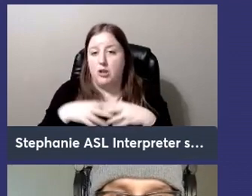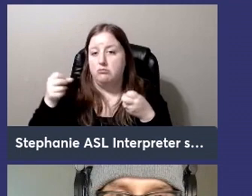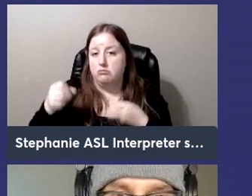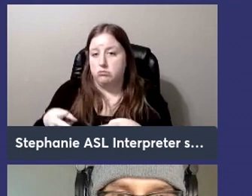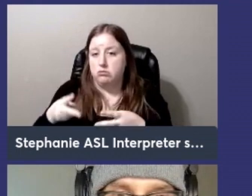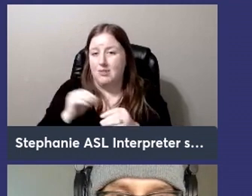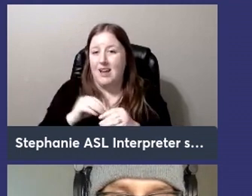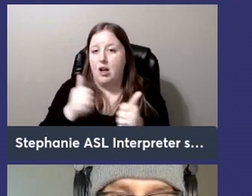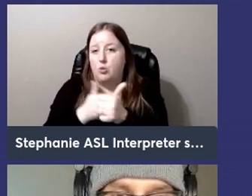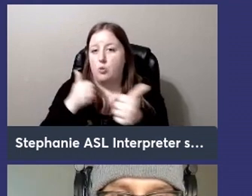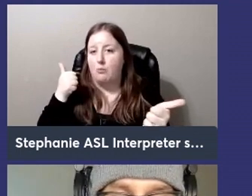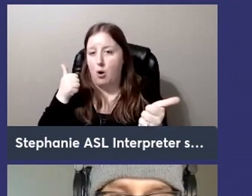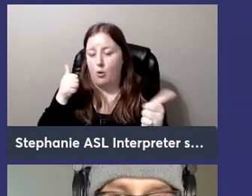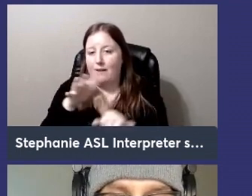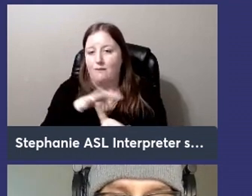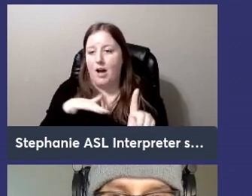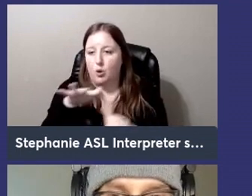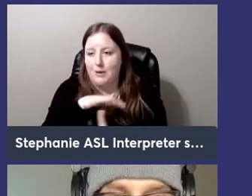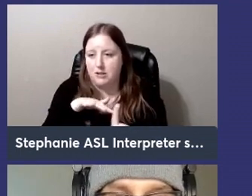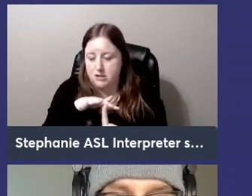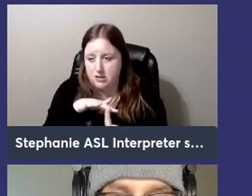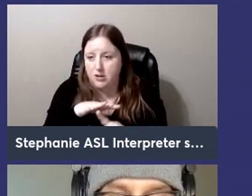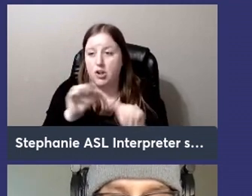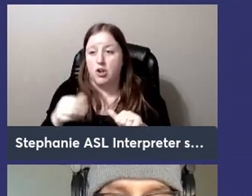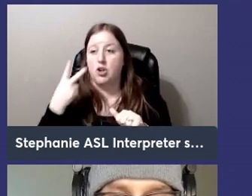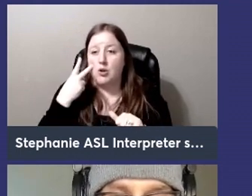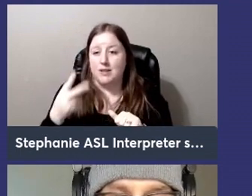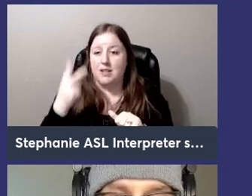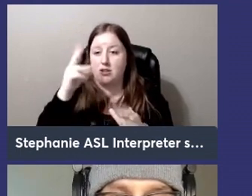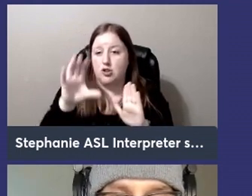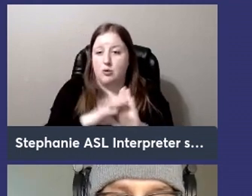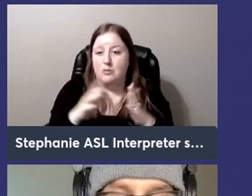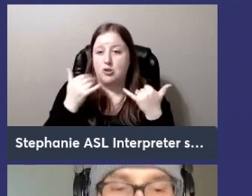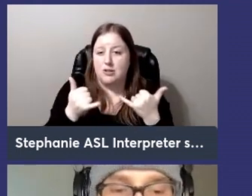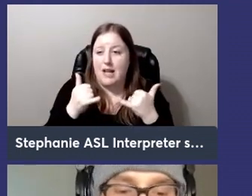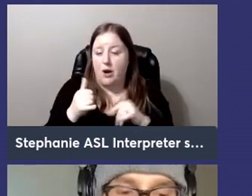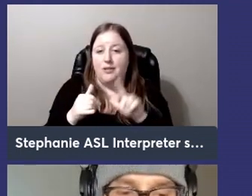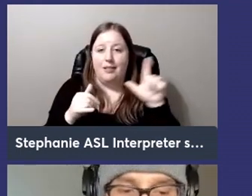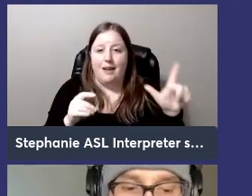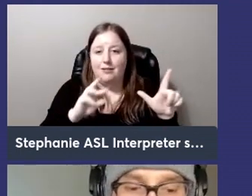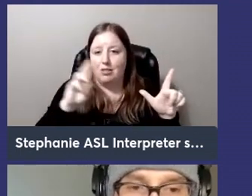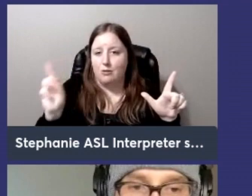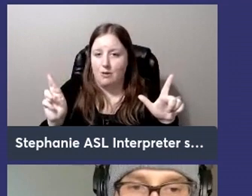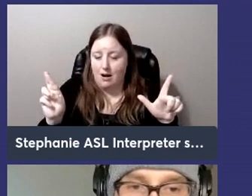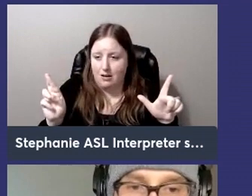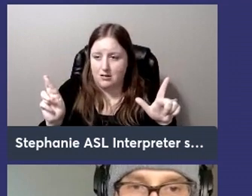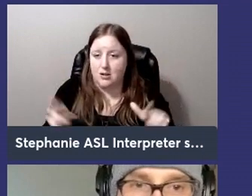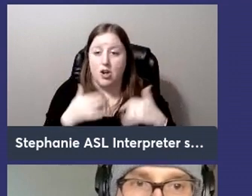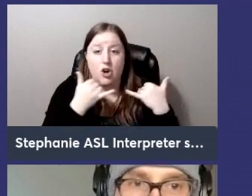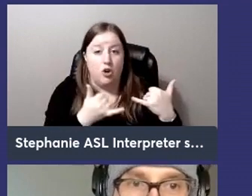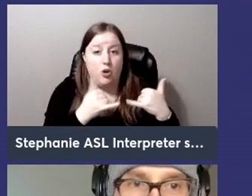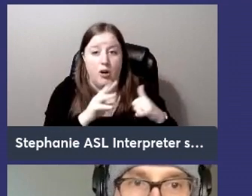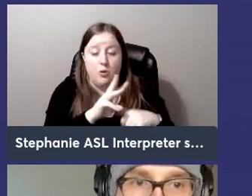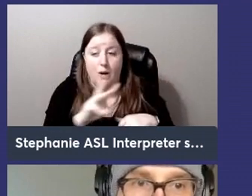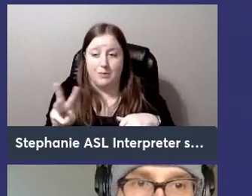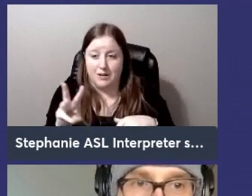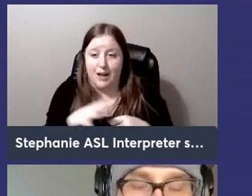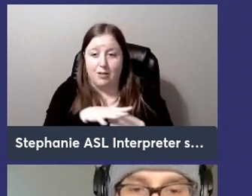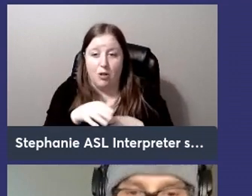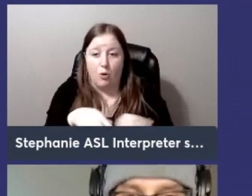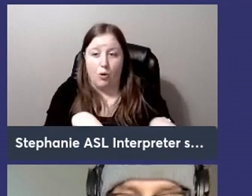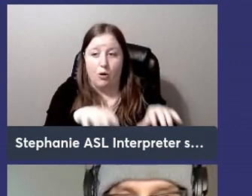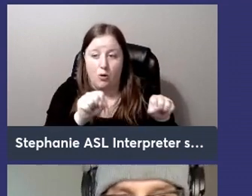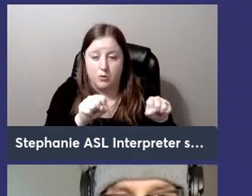remote environment. You can see the two images now on the left and the right. That's the current website on my local host, and on